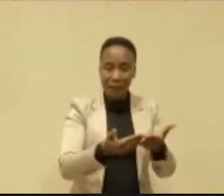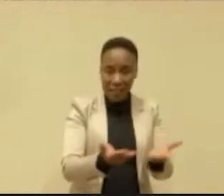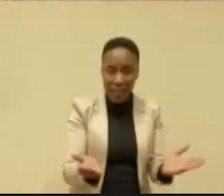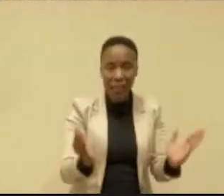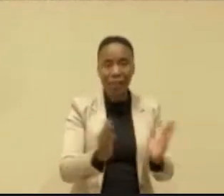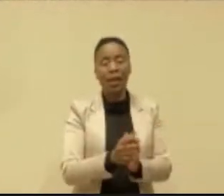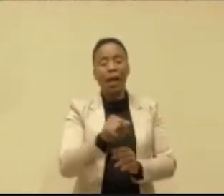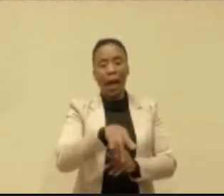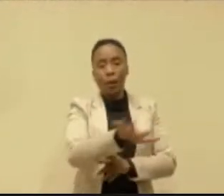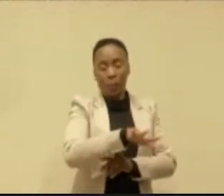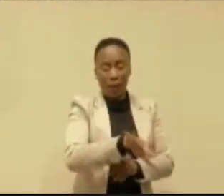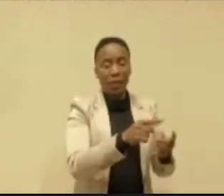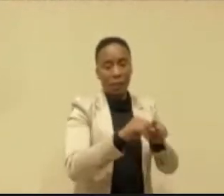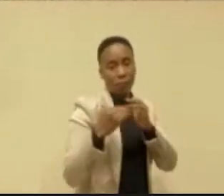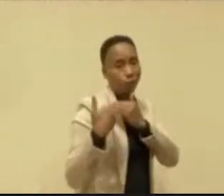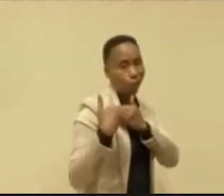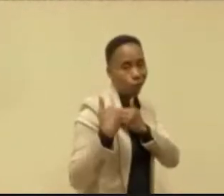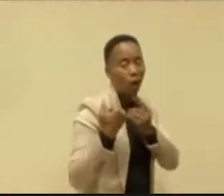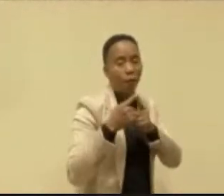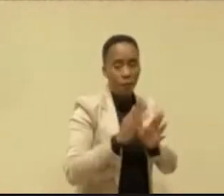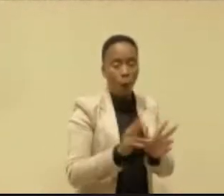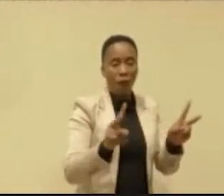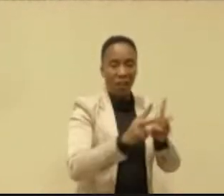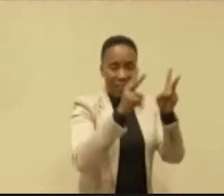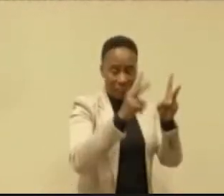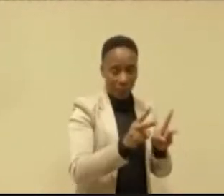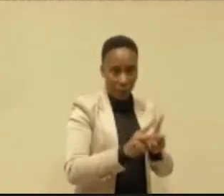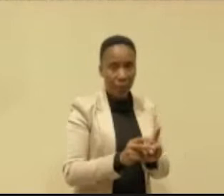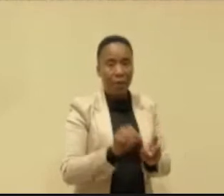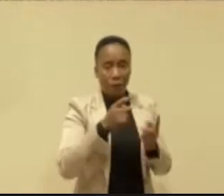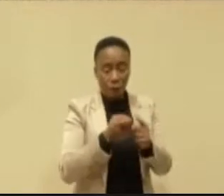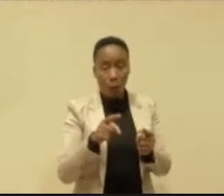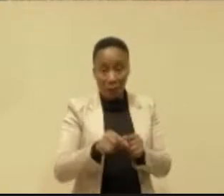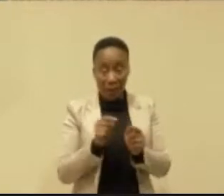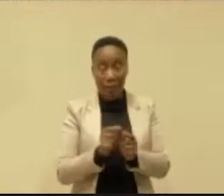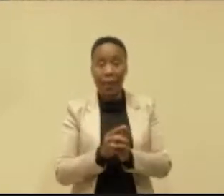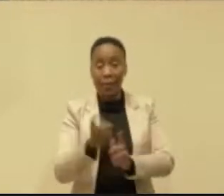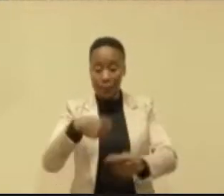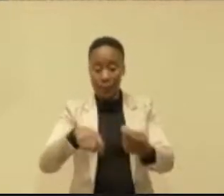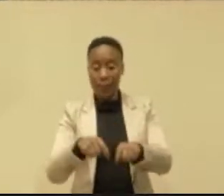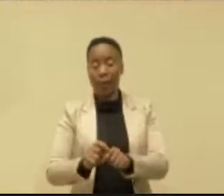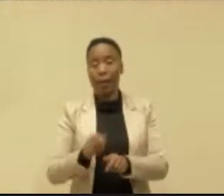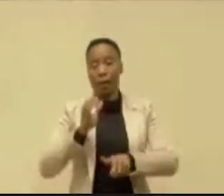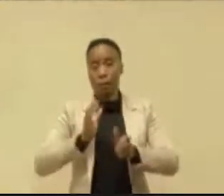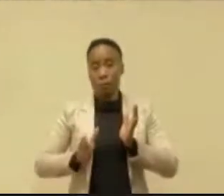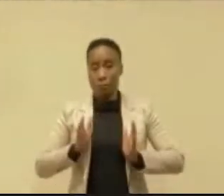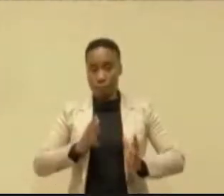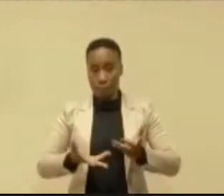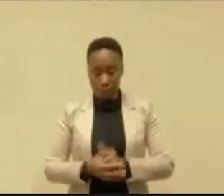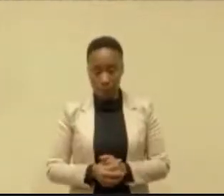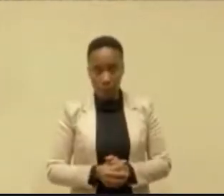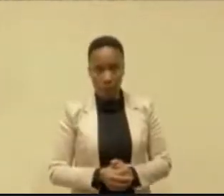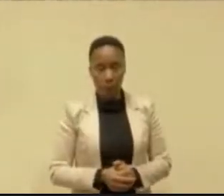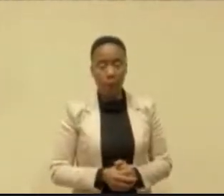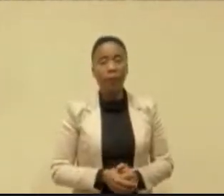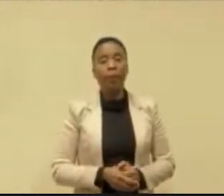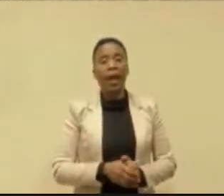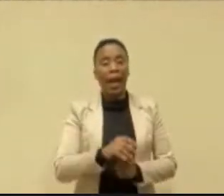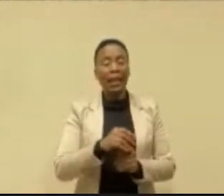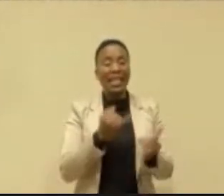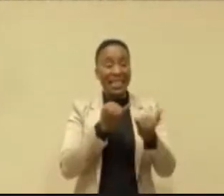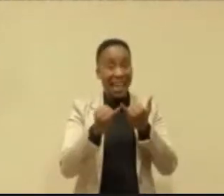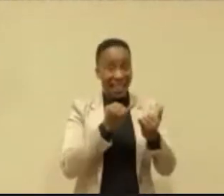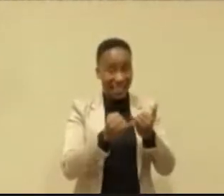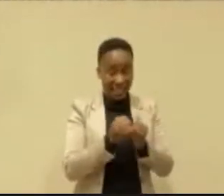safety for victims of women and human trafficking and then we have sexual offences amendment